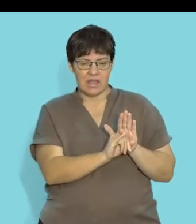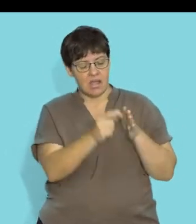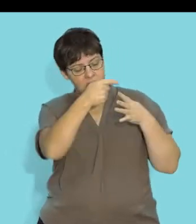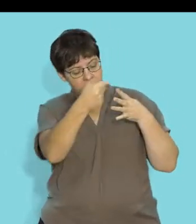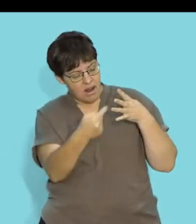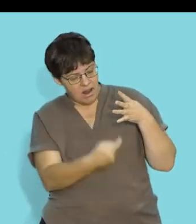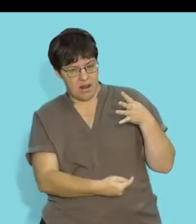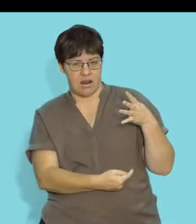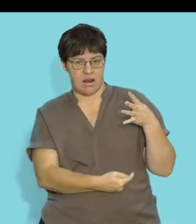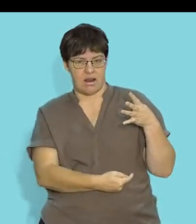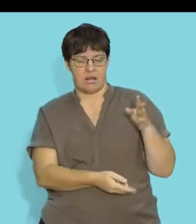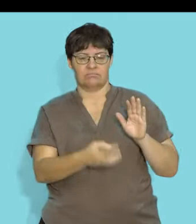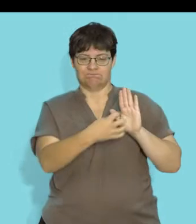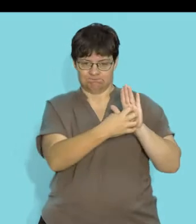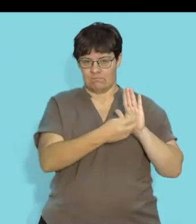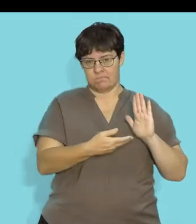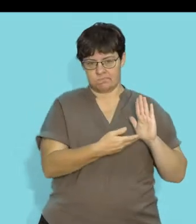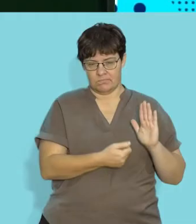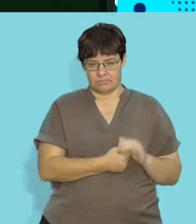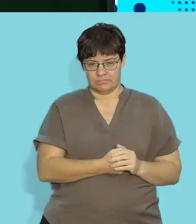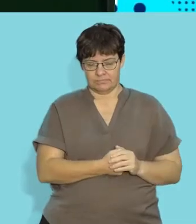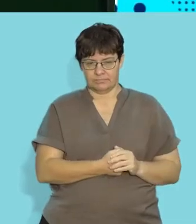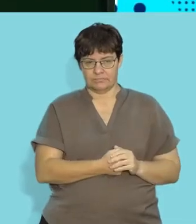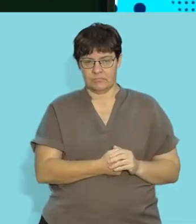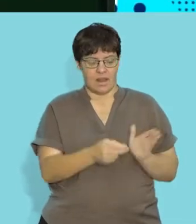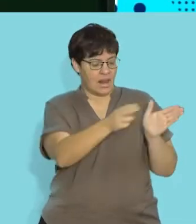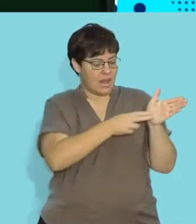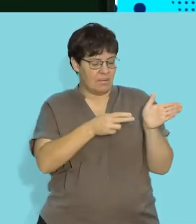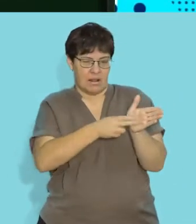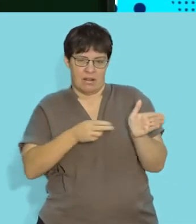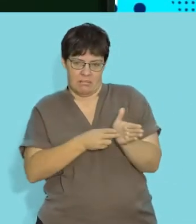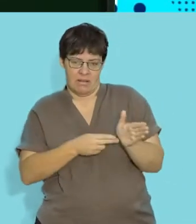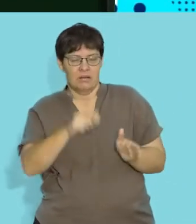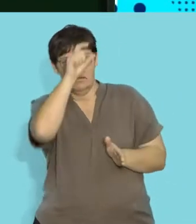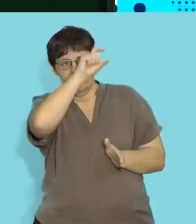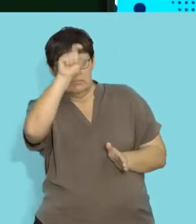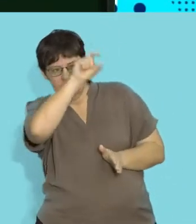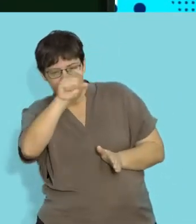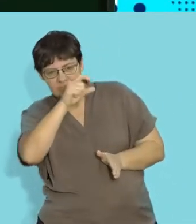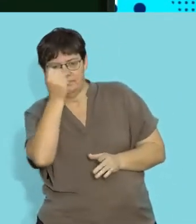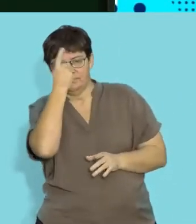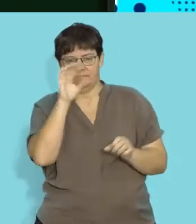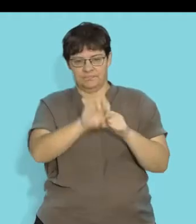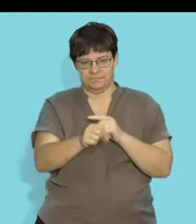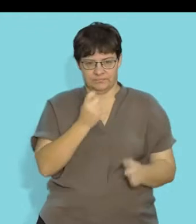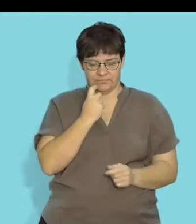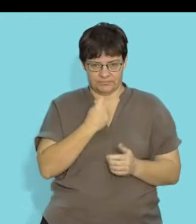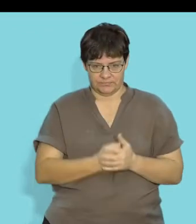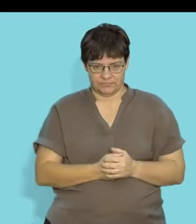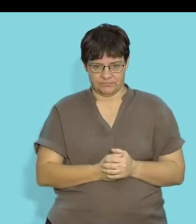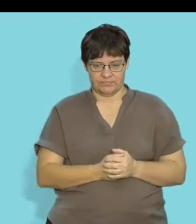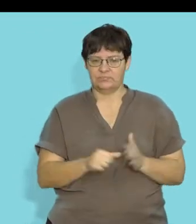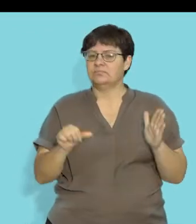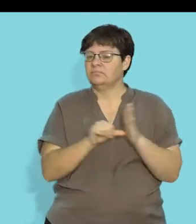parts that are on a diagram. And if it helps, label these, highlight them so that they stand out. It's important